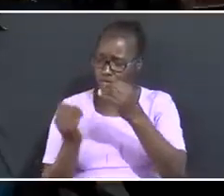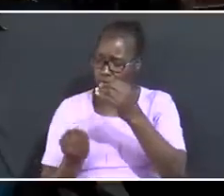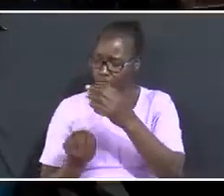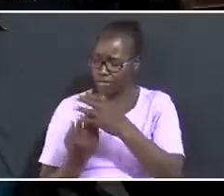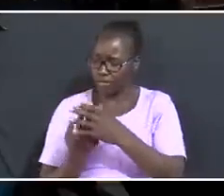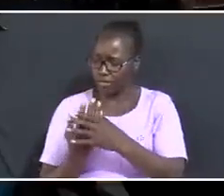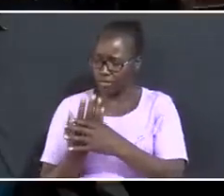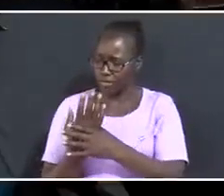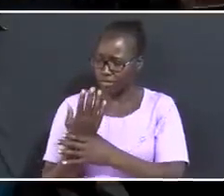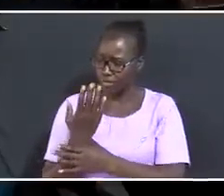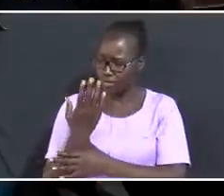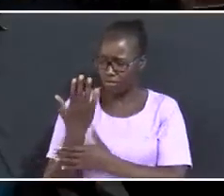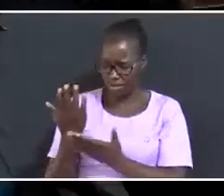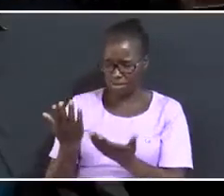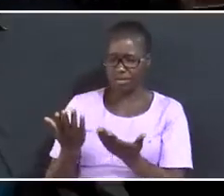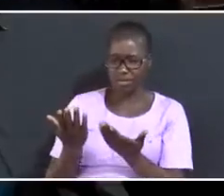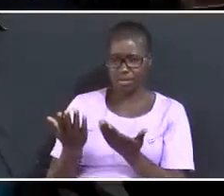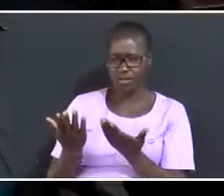no, we must